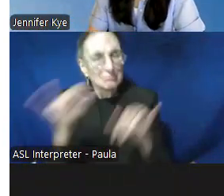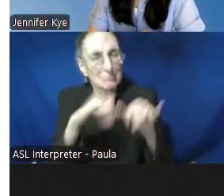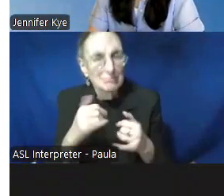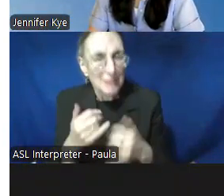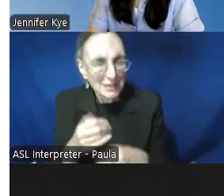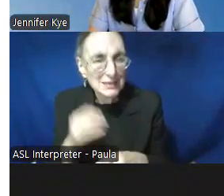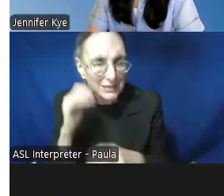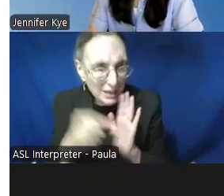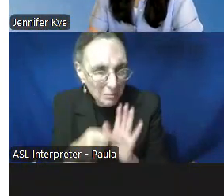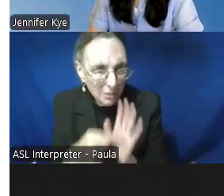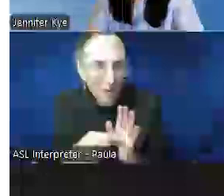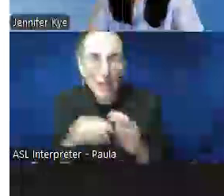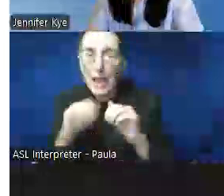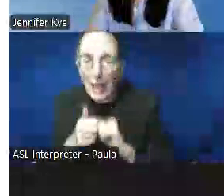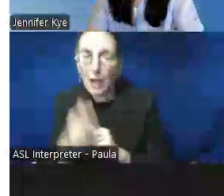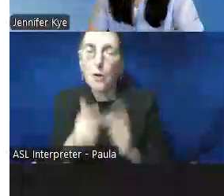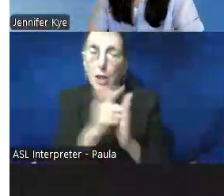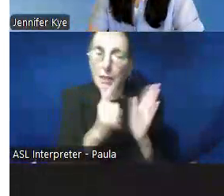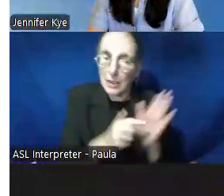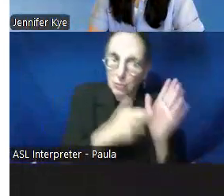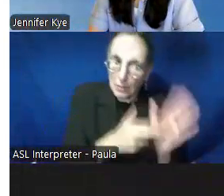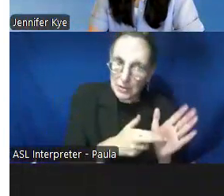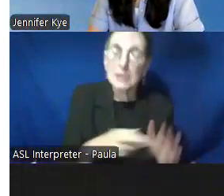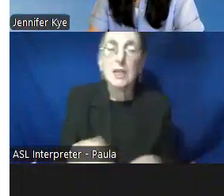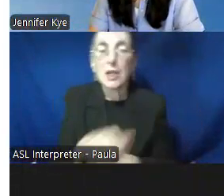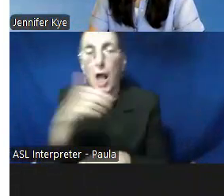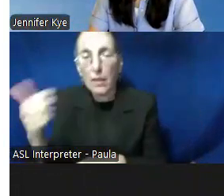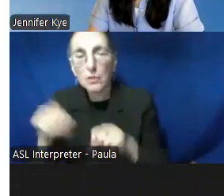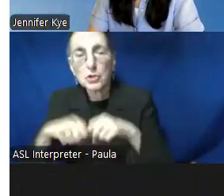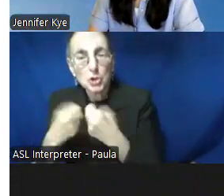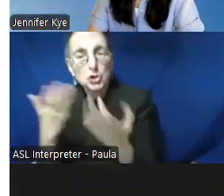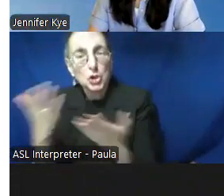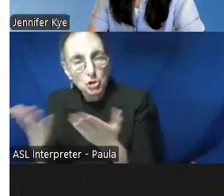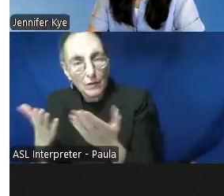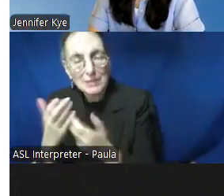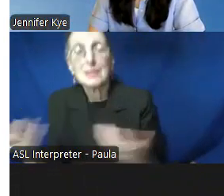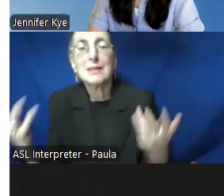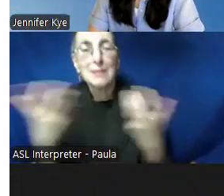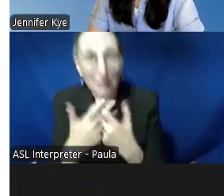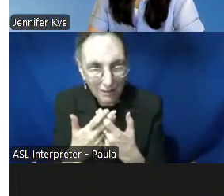of legal representation and other social services is often really